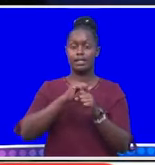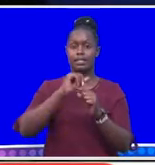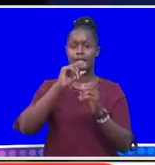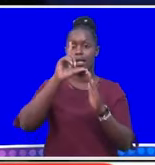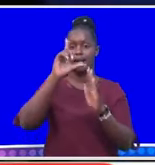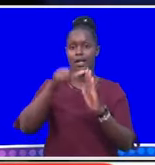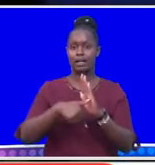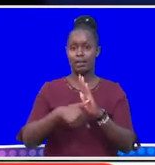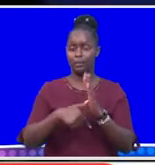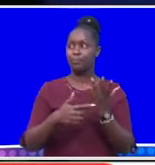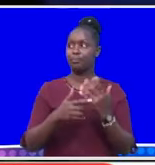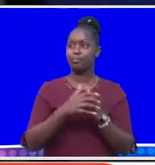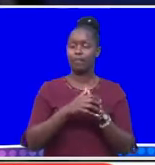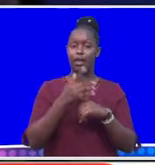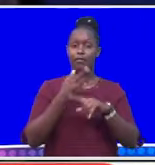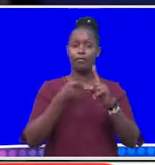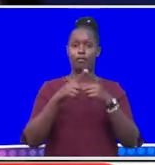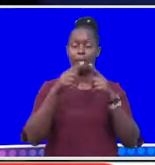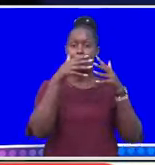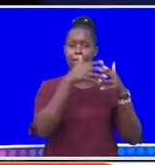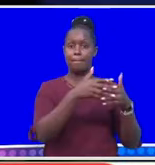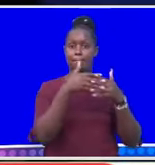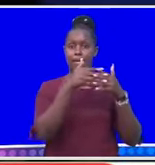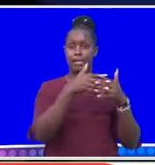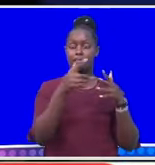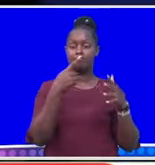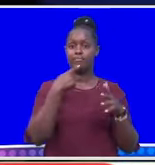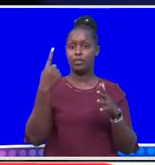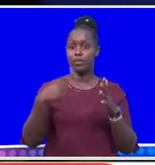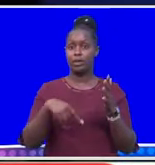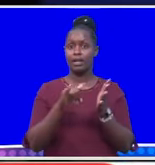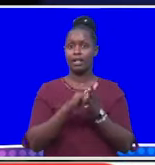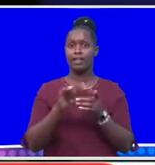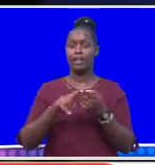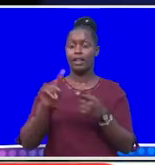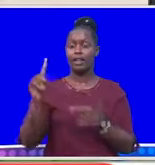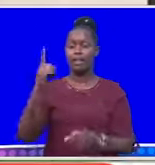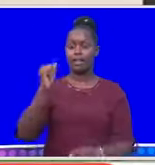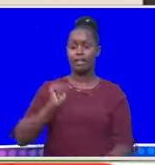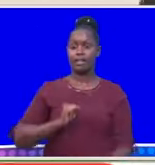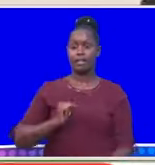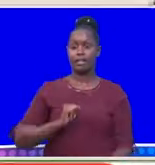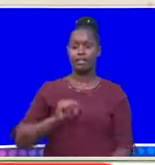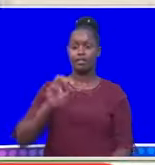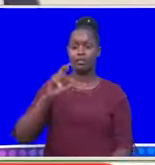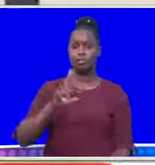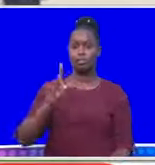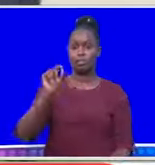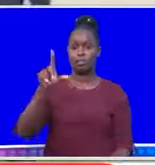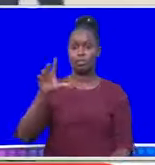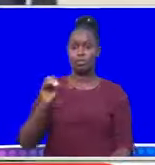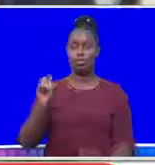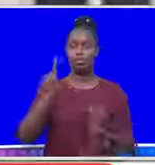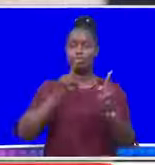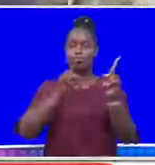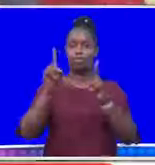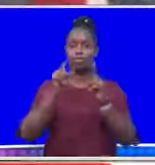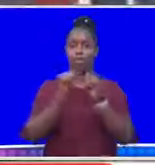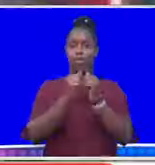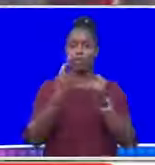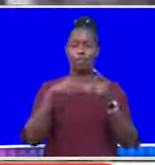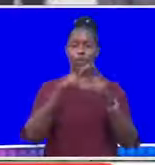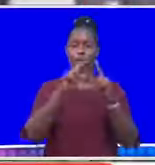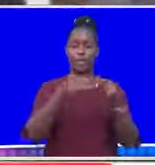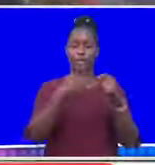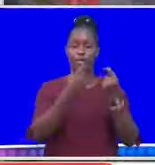Benny Hinn from United States of America revealed that First Lady Rachael Ruto traveled together with a delegation to